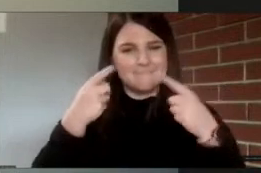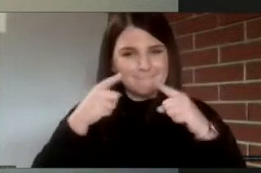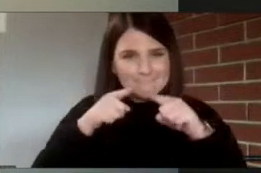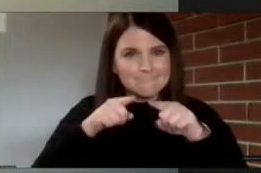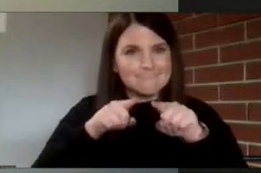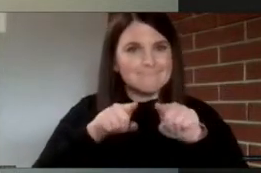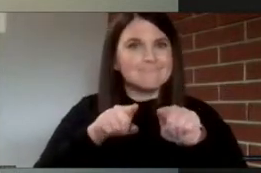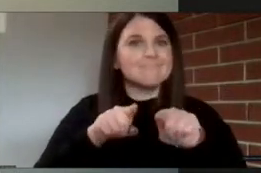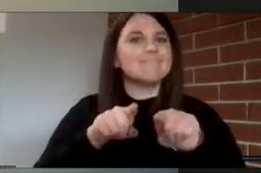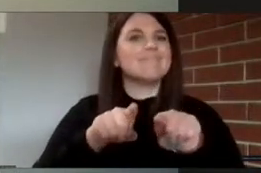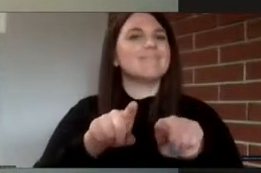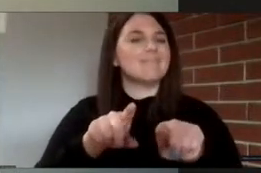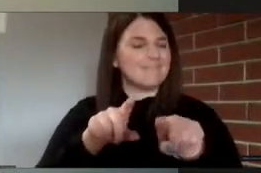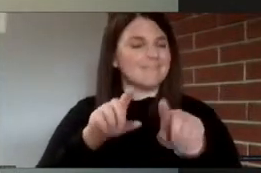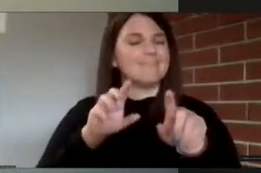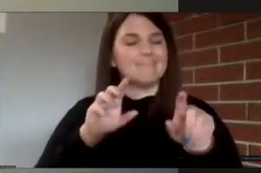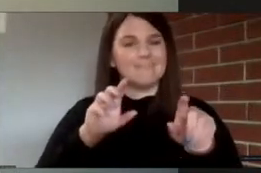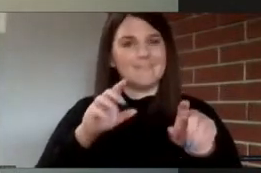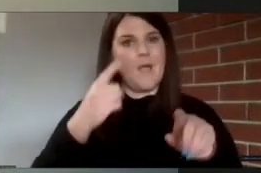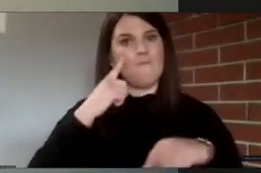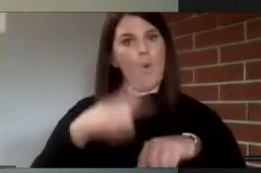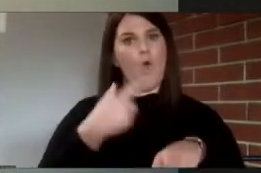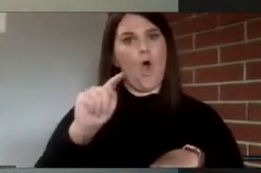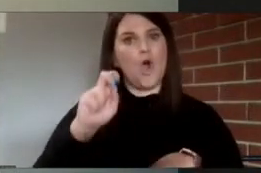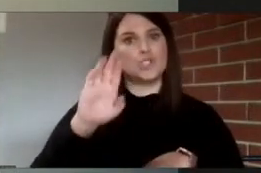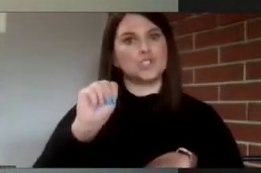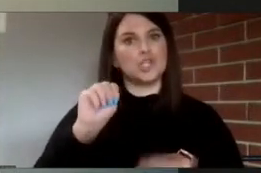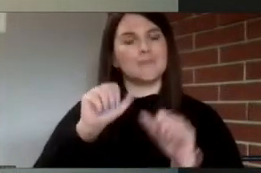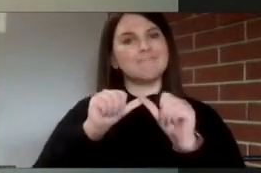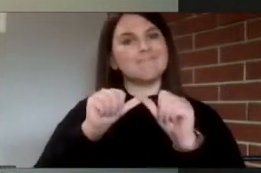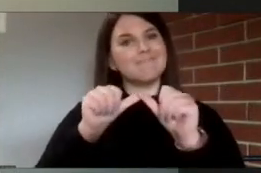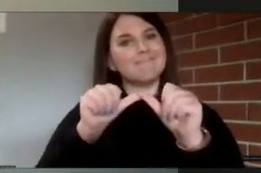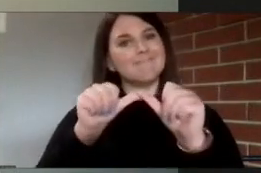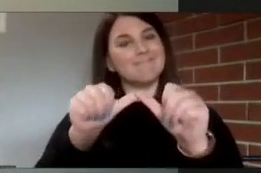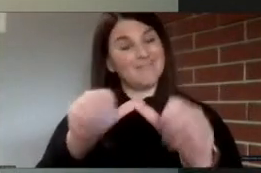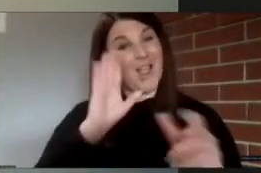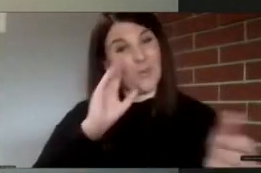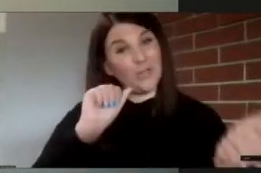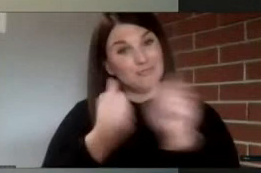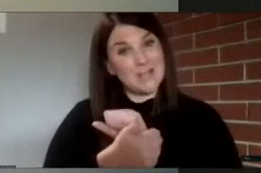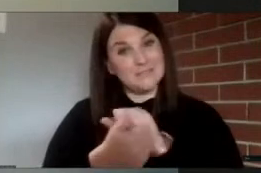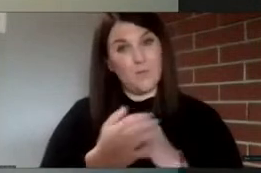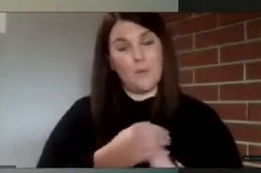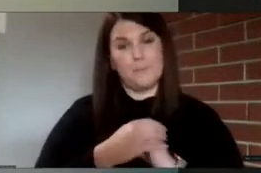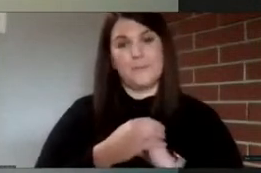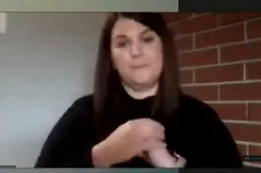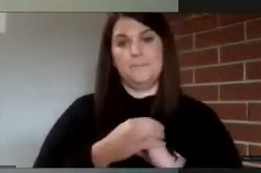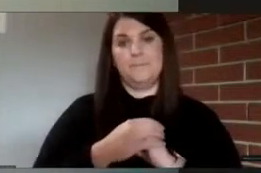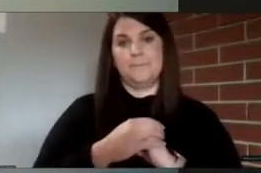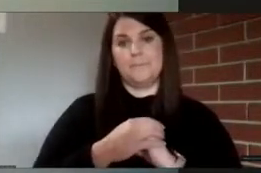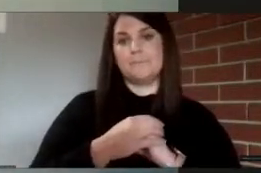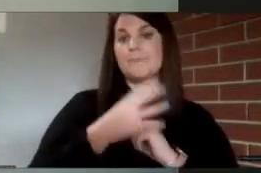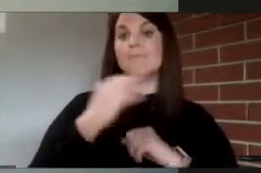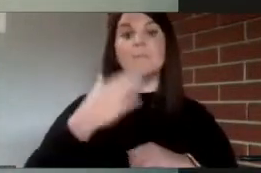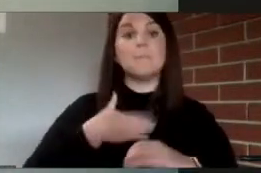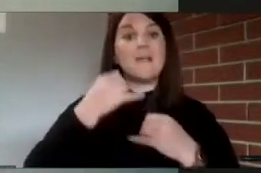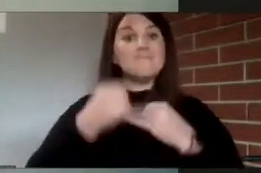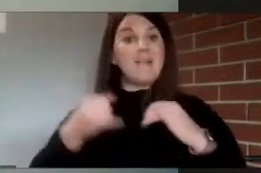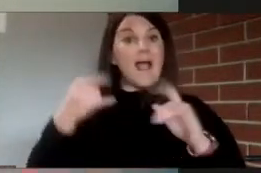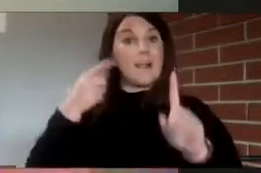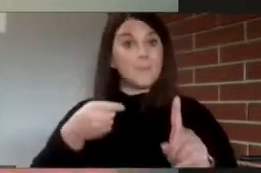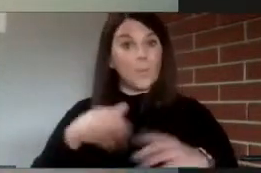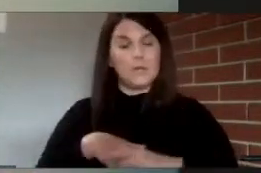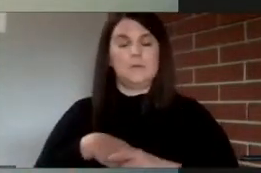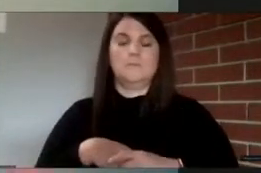think about this in terms of the long term, and it would be transformative in what is there. And the final point is that